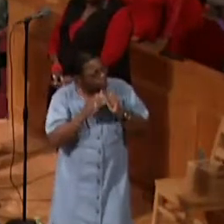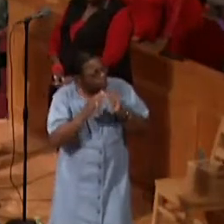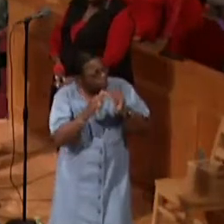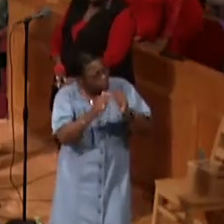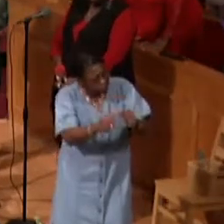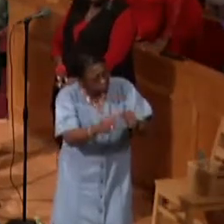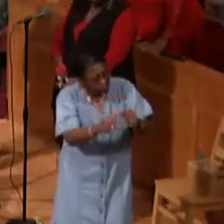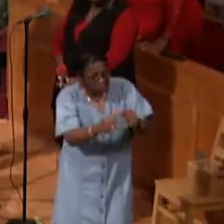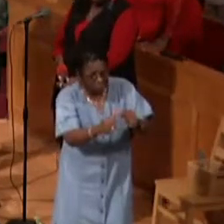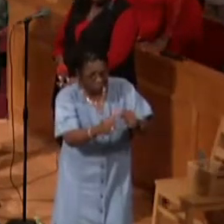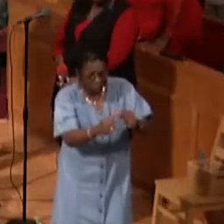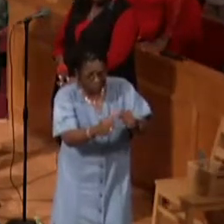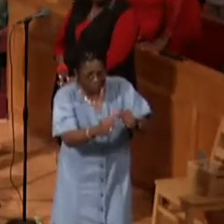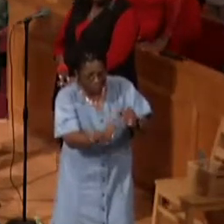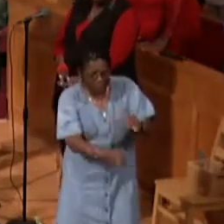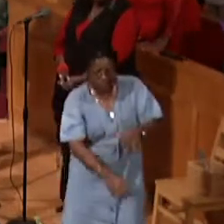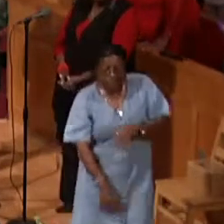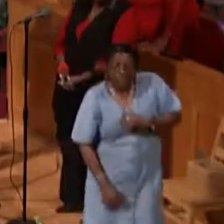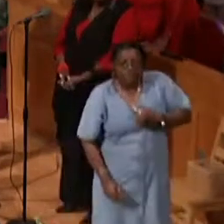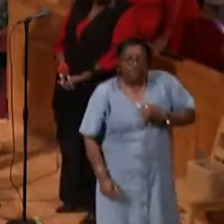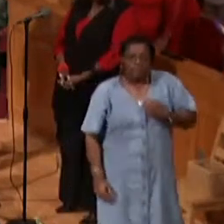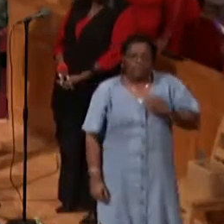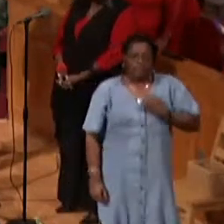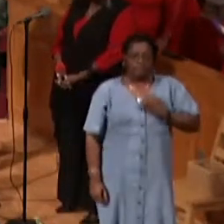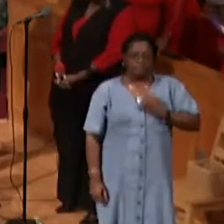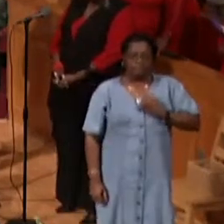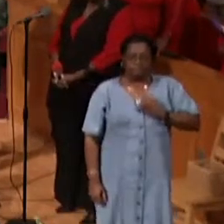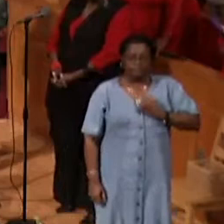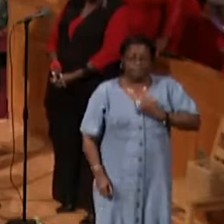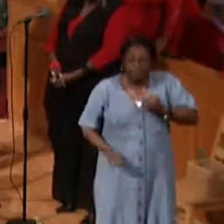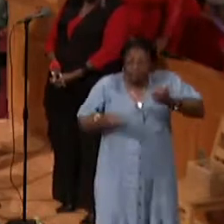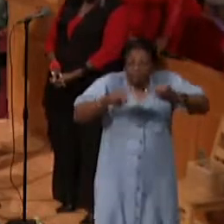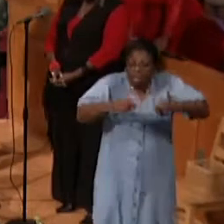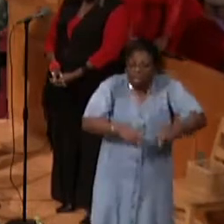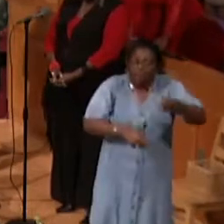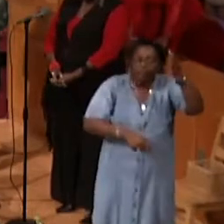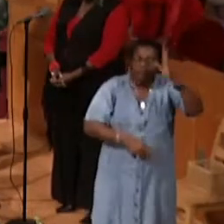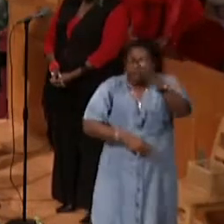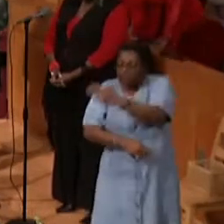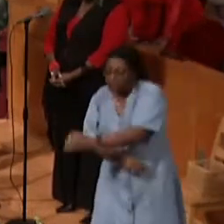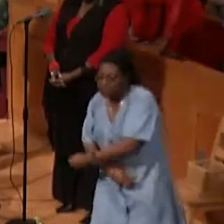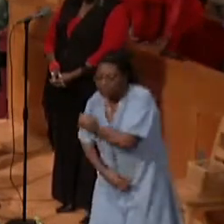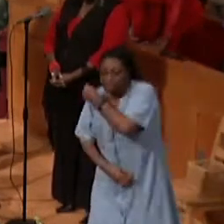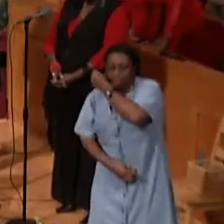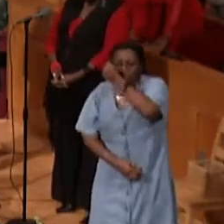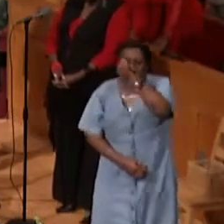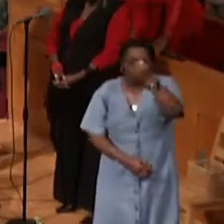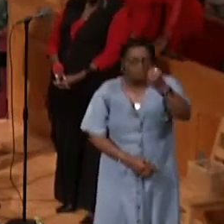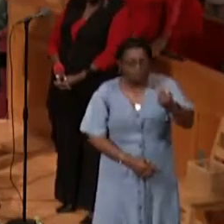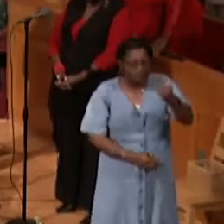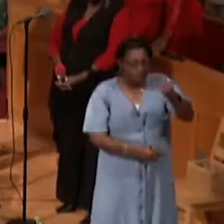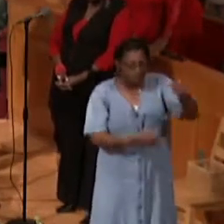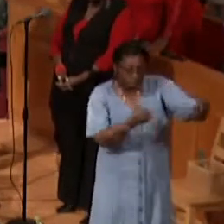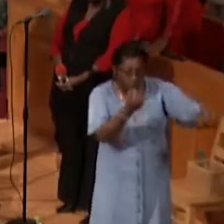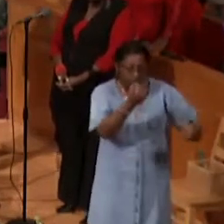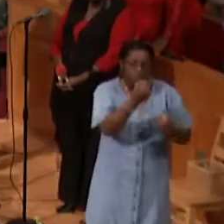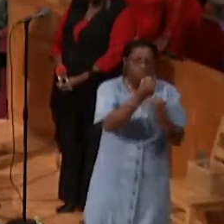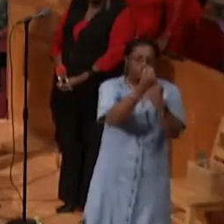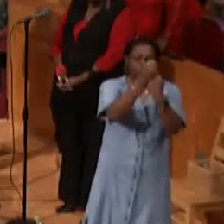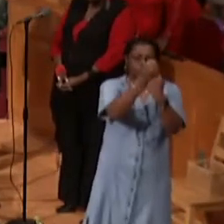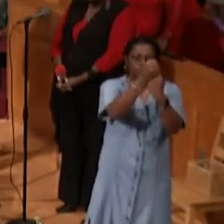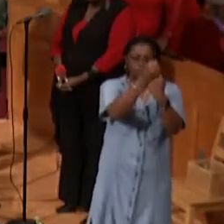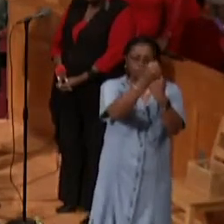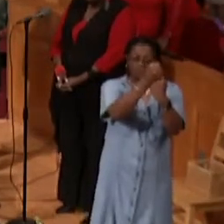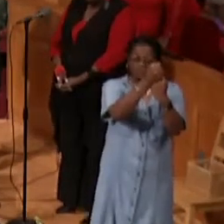it's when the God in you will stand in you and stand you up, prop you up and keep you up. And so we